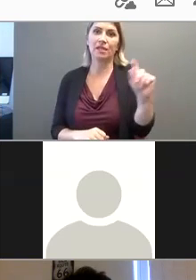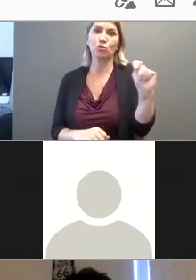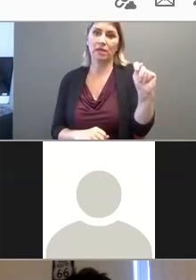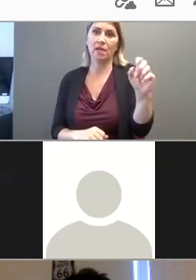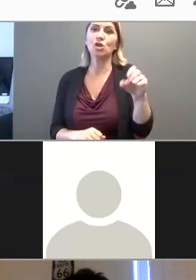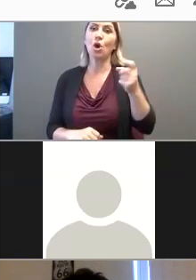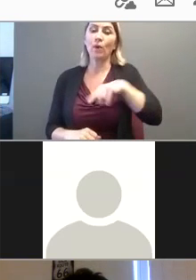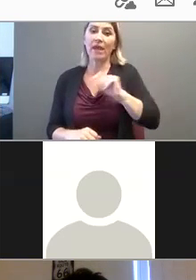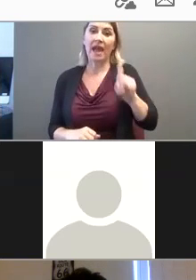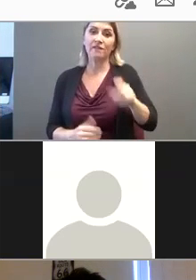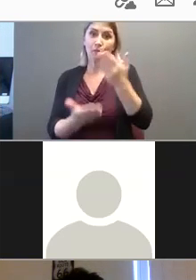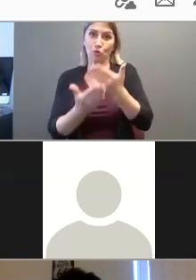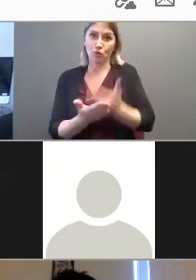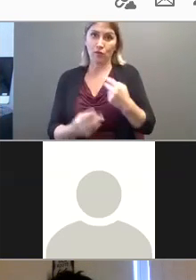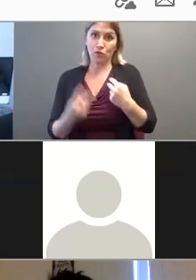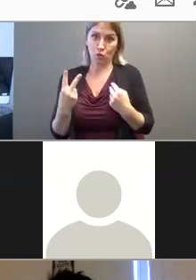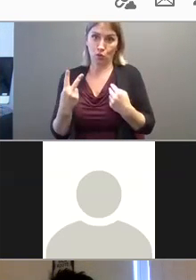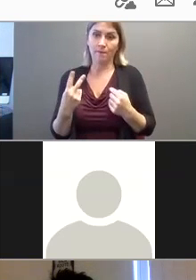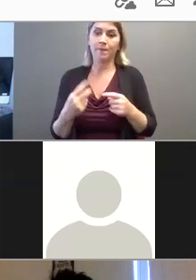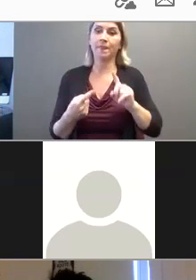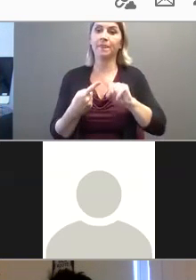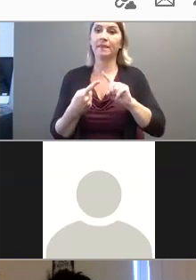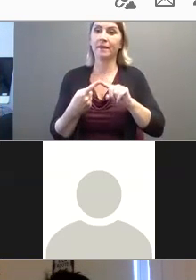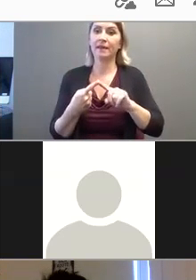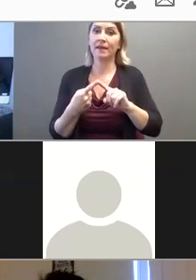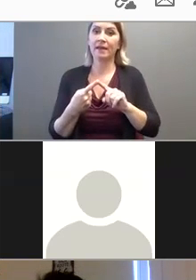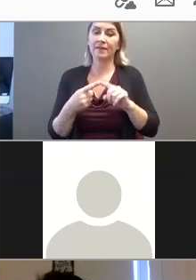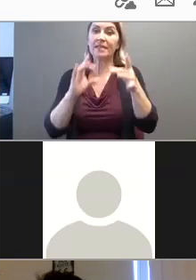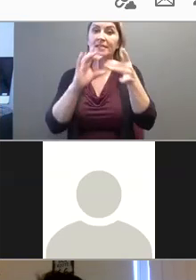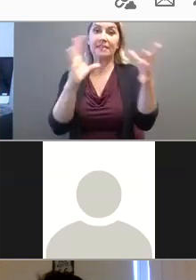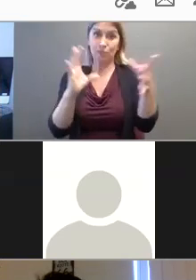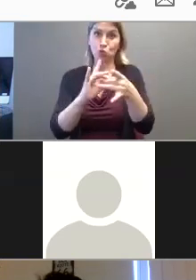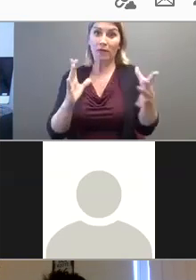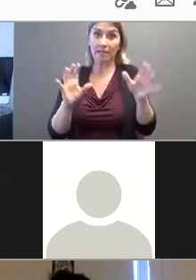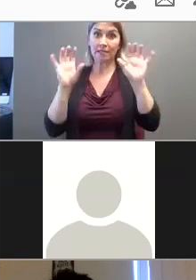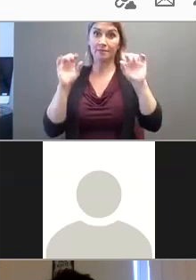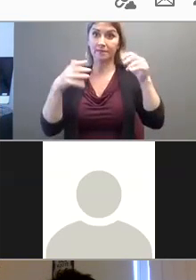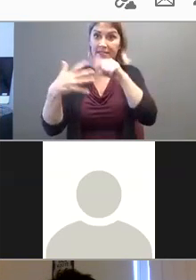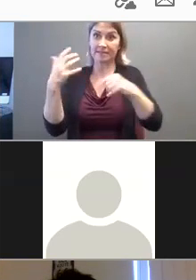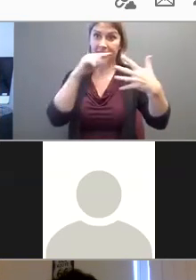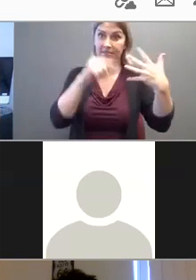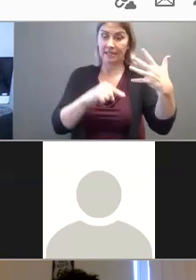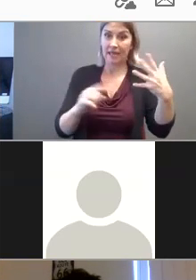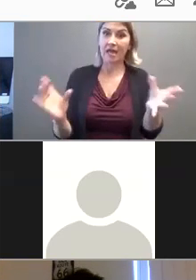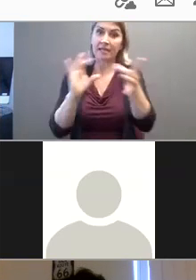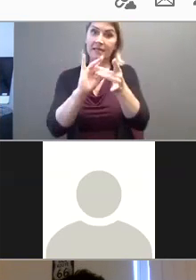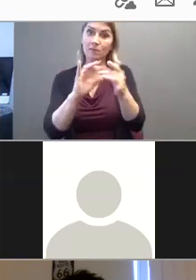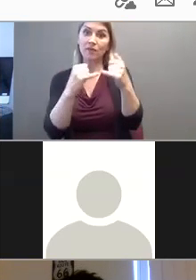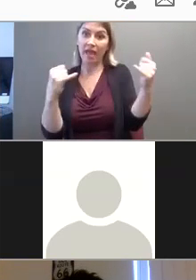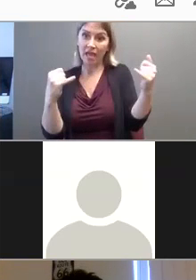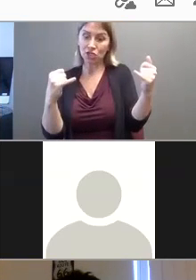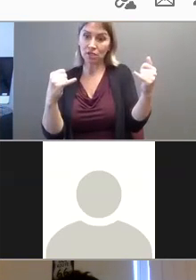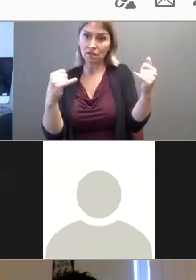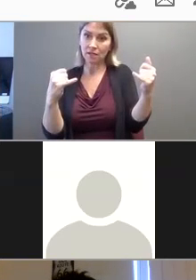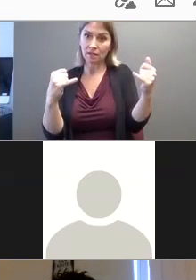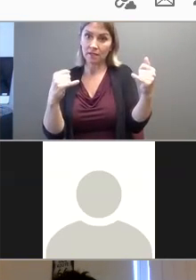here. The first thing is, given these two disjoint sets, connecting them with an edge results in a